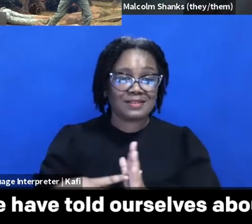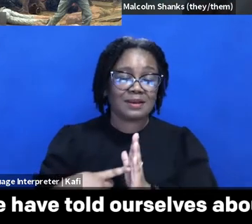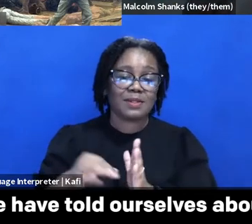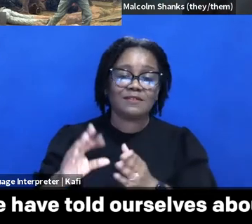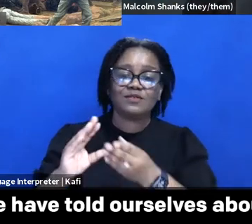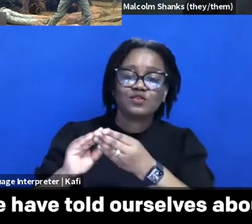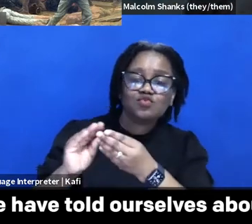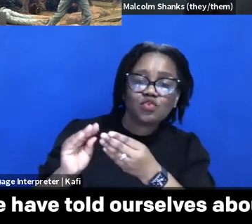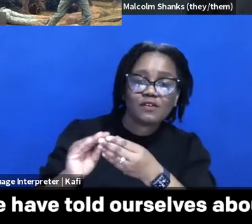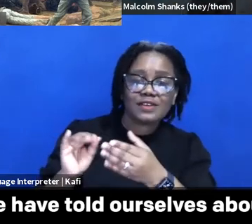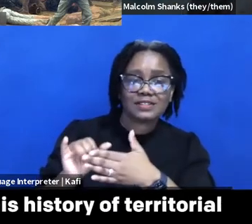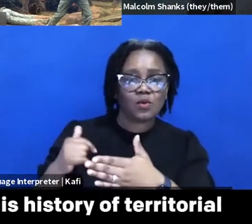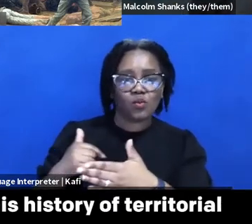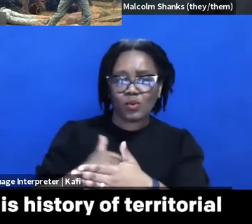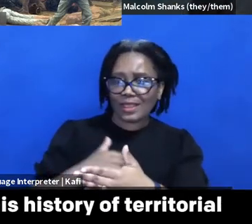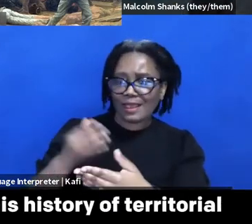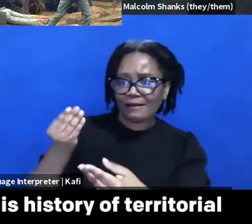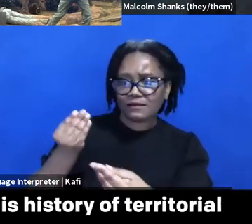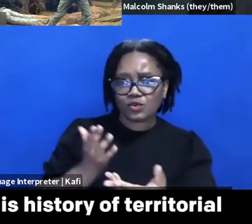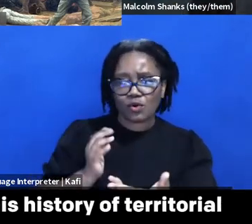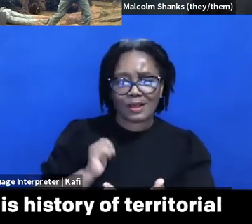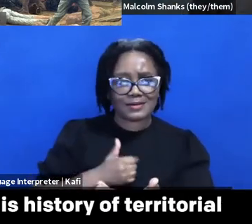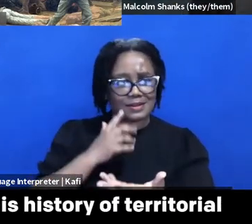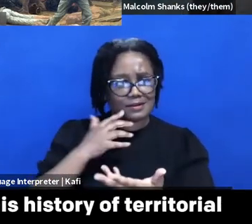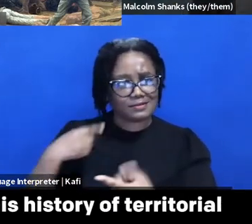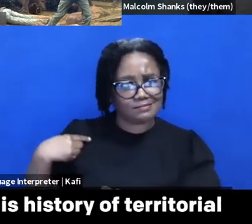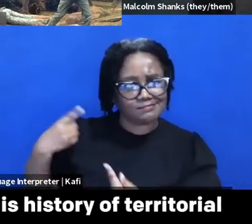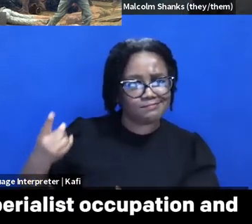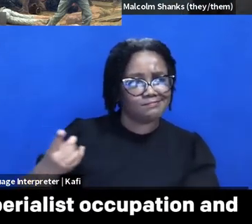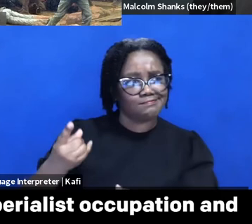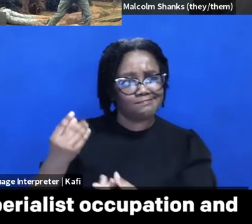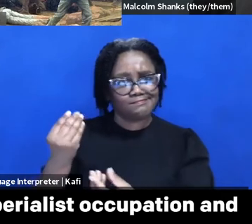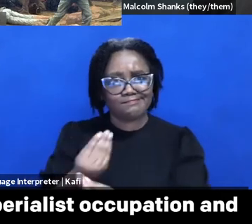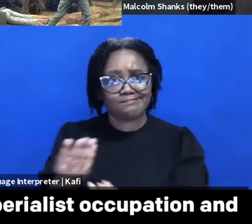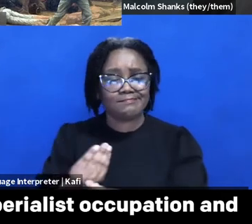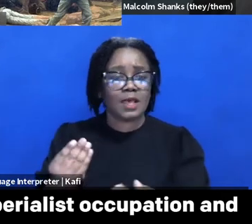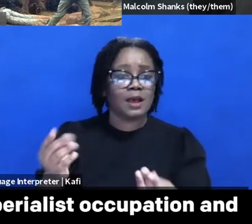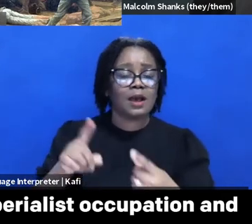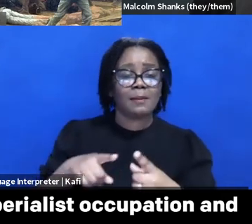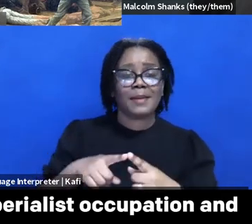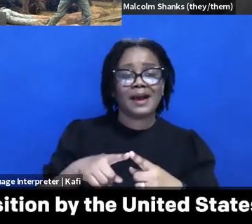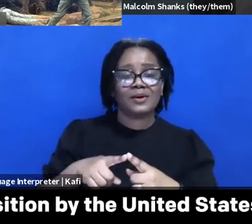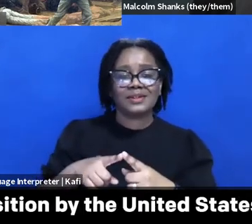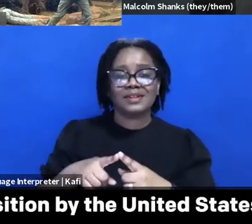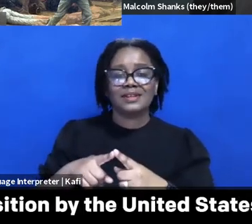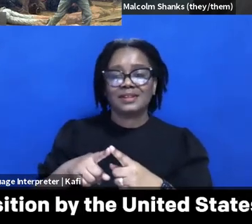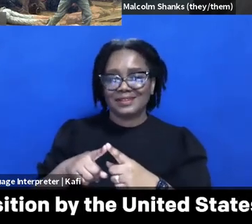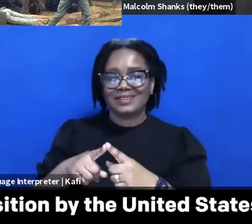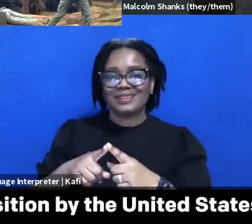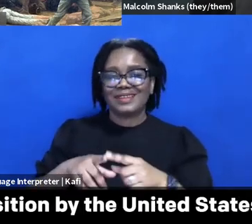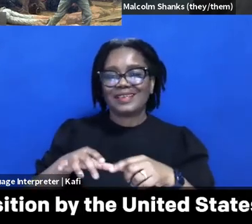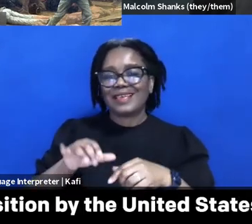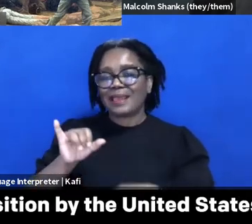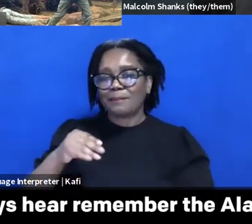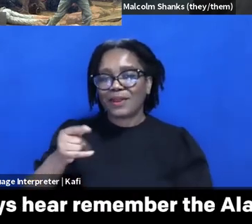that we have told ourselves about this history of territorial imperialist occupation and acquisition by the